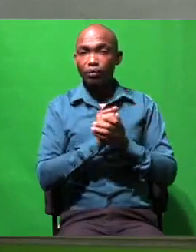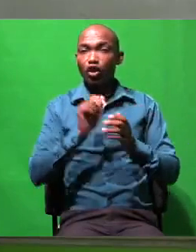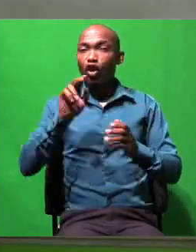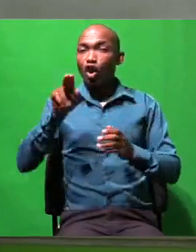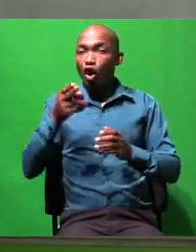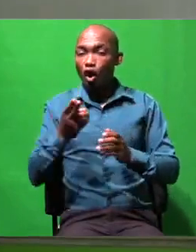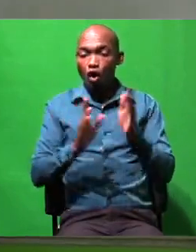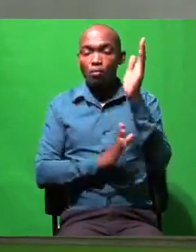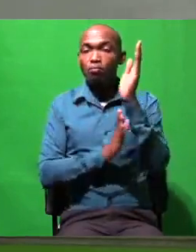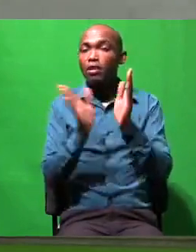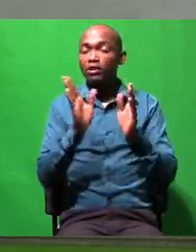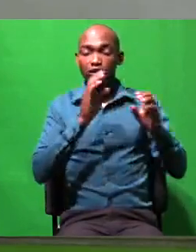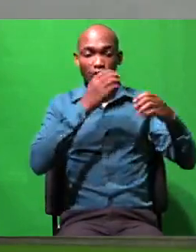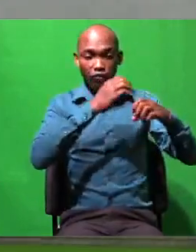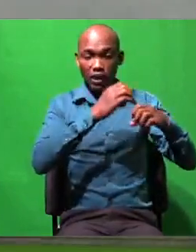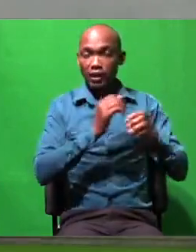of science. Very good.